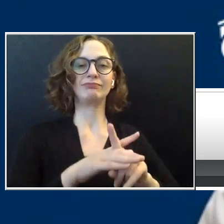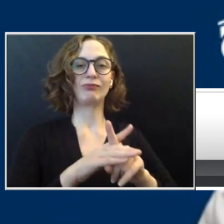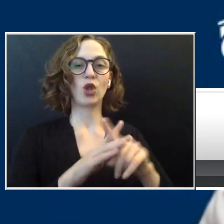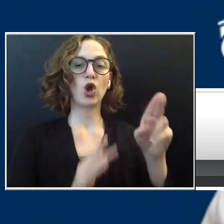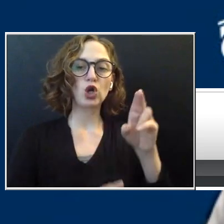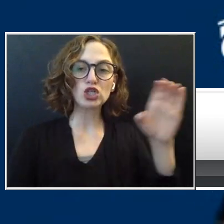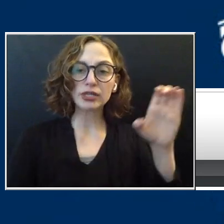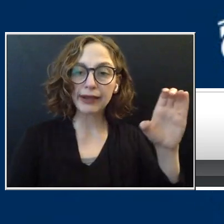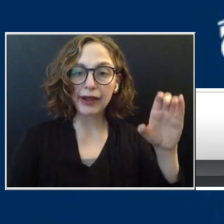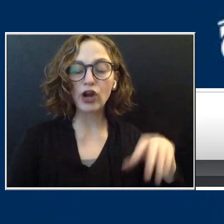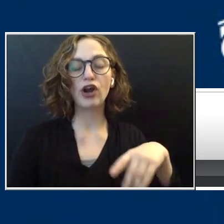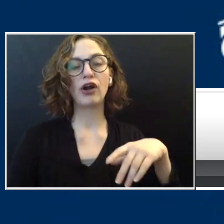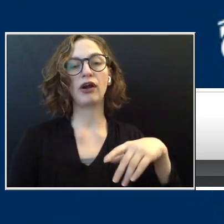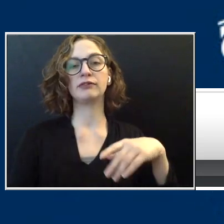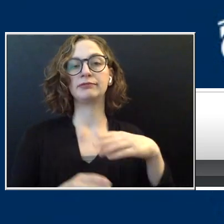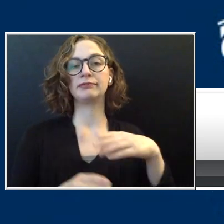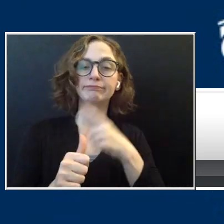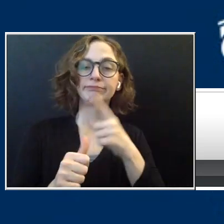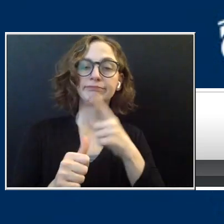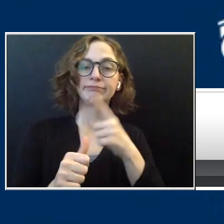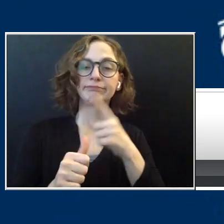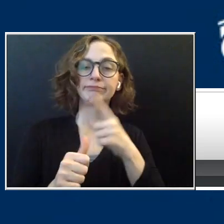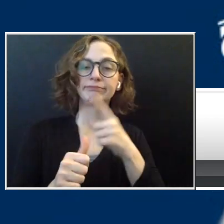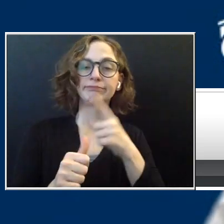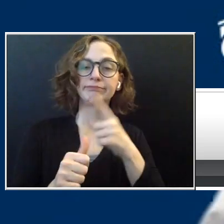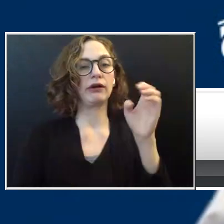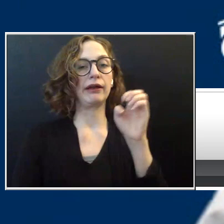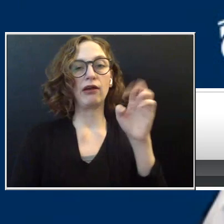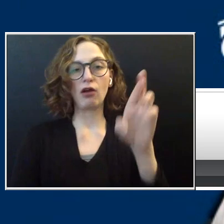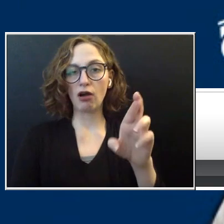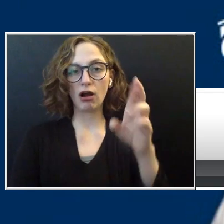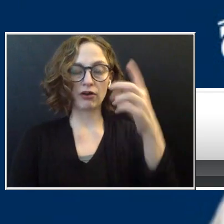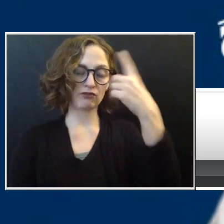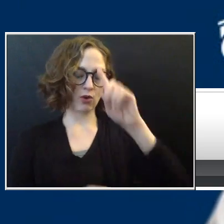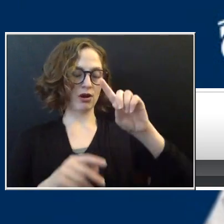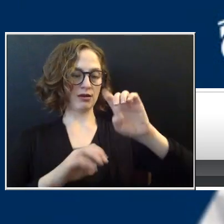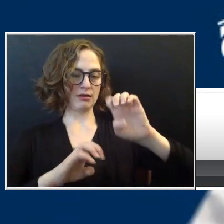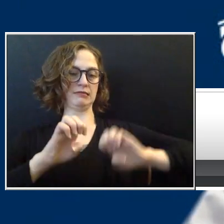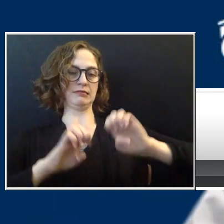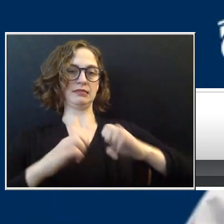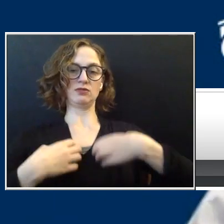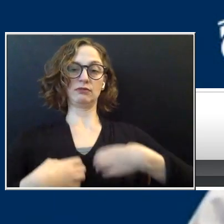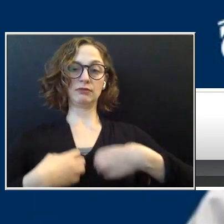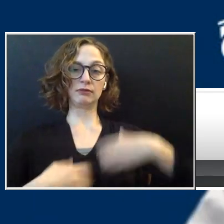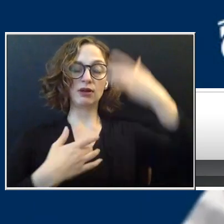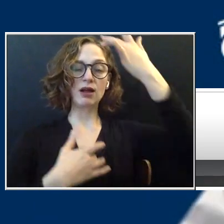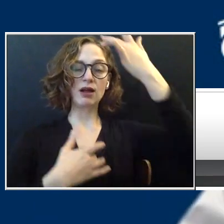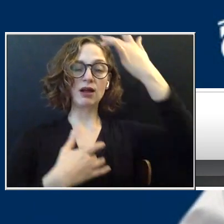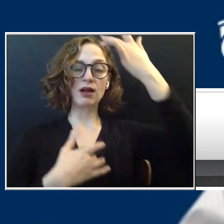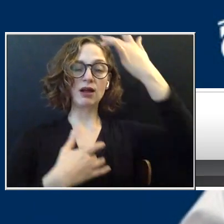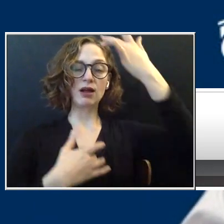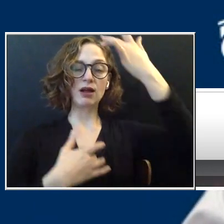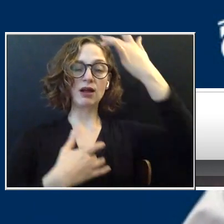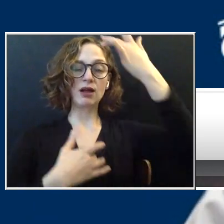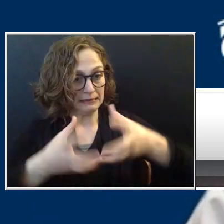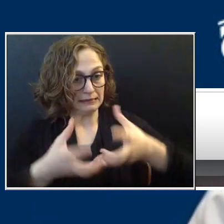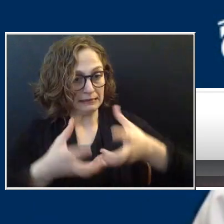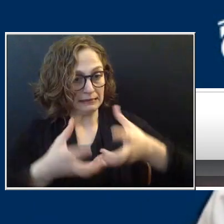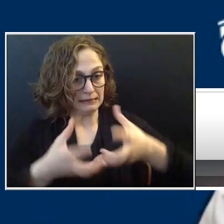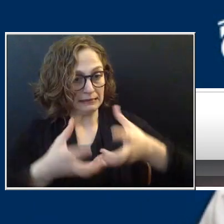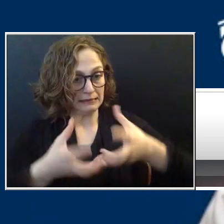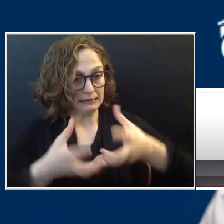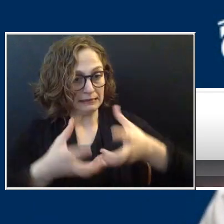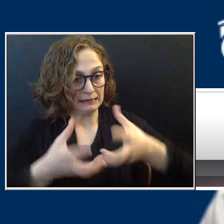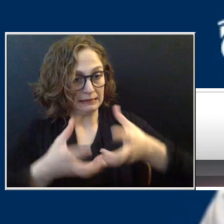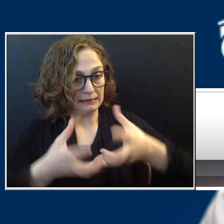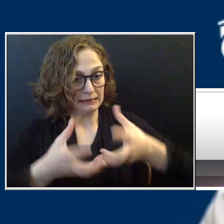department for evaluation of respiratory illness. When we're looking at that, currently the trend in the peaking